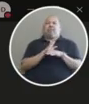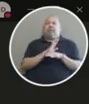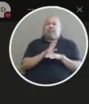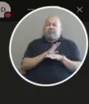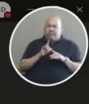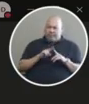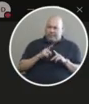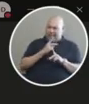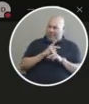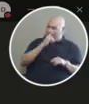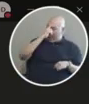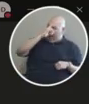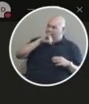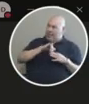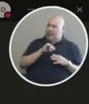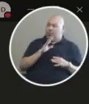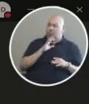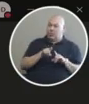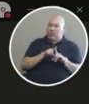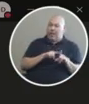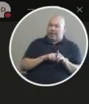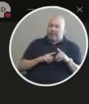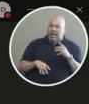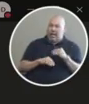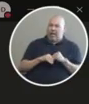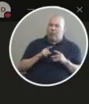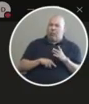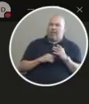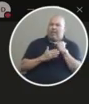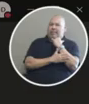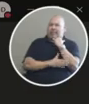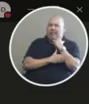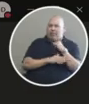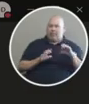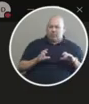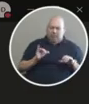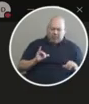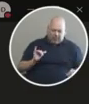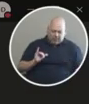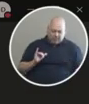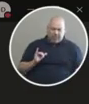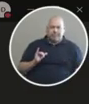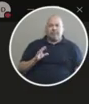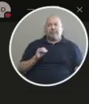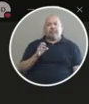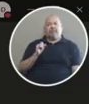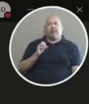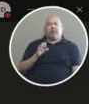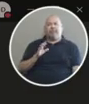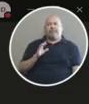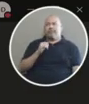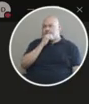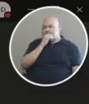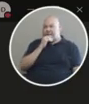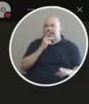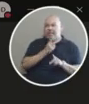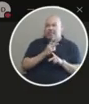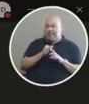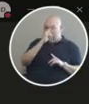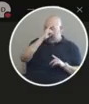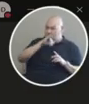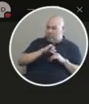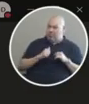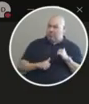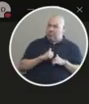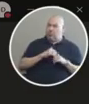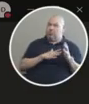But keep in mind that you're also having to add what the county is doing as well. And so keep in mind too that these